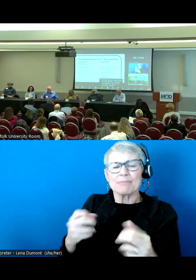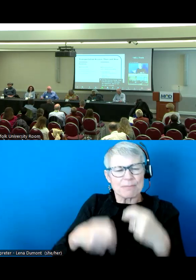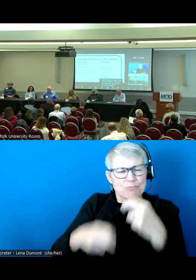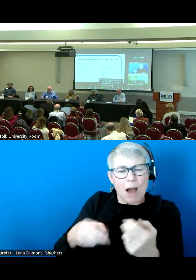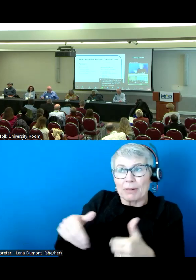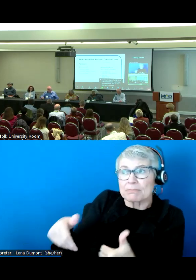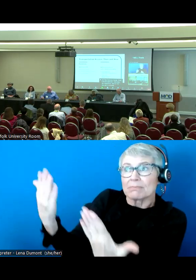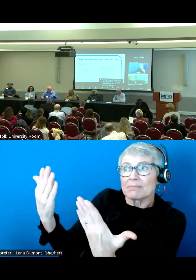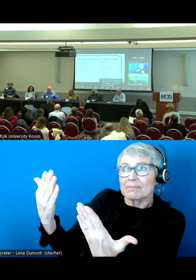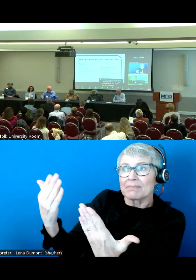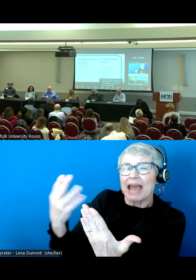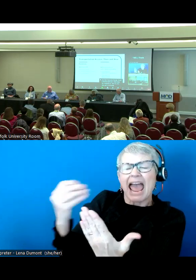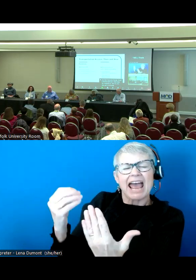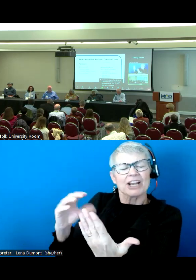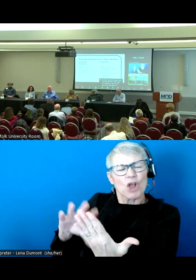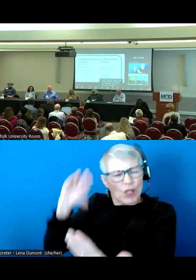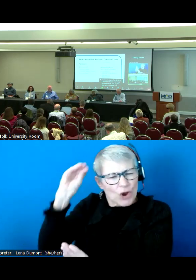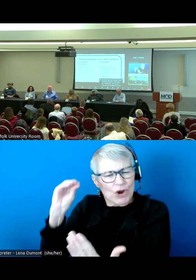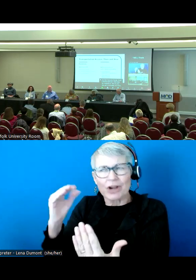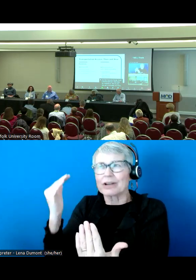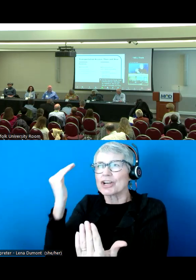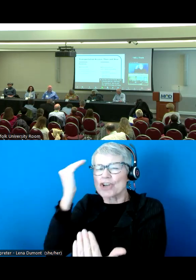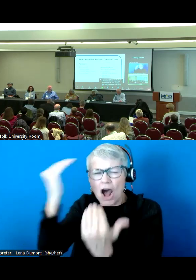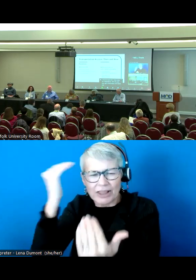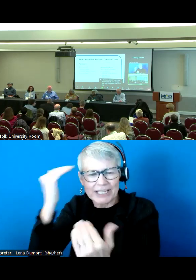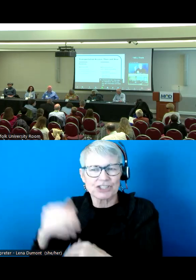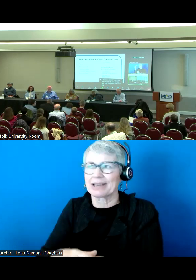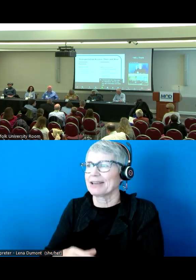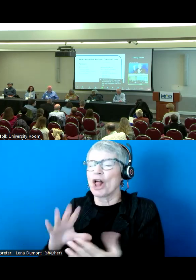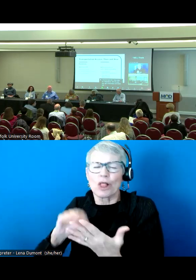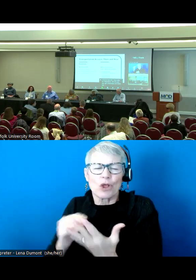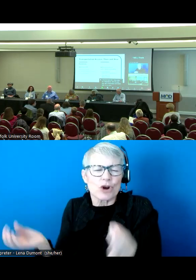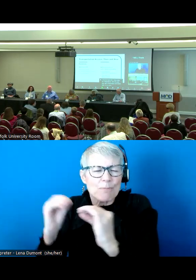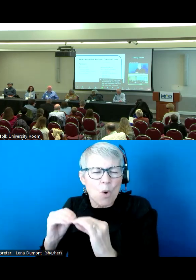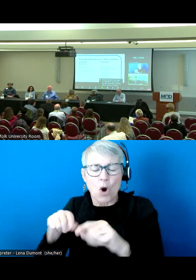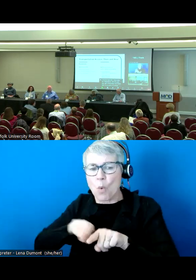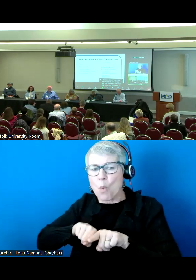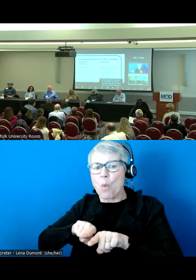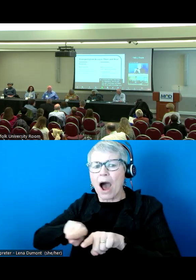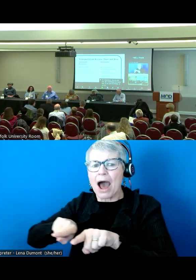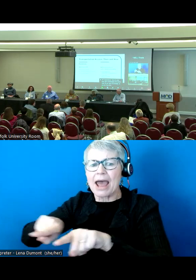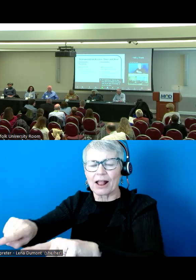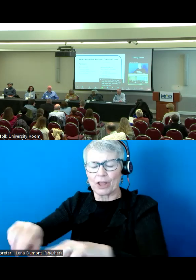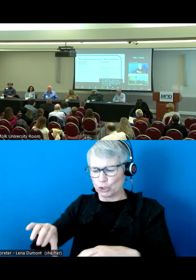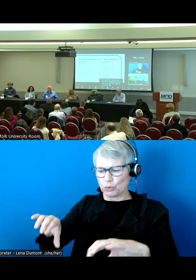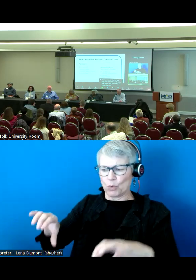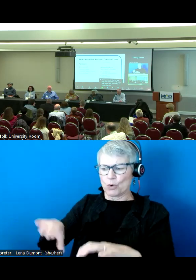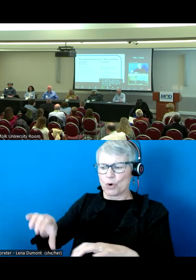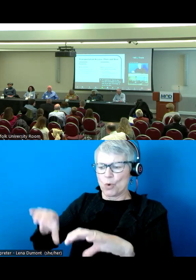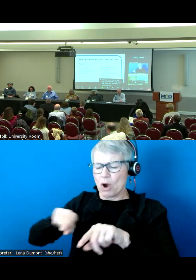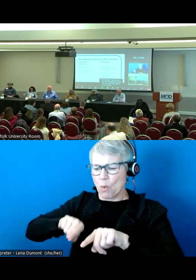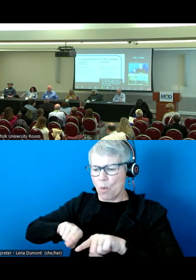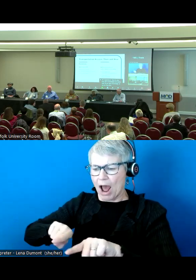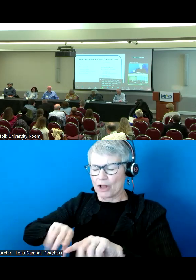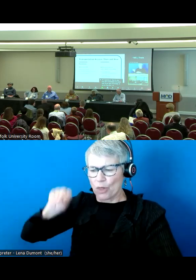and realize that as you gain knowledge, as you do the work, you become an expert. You become